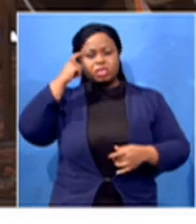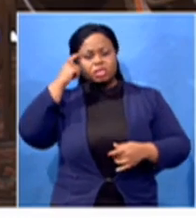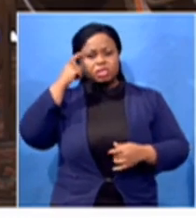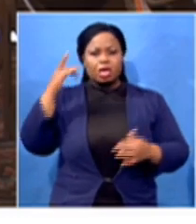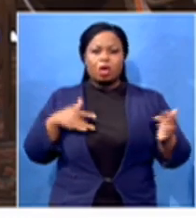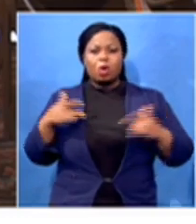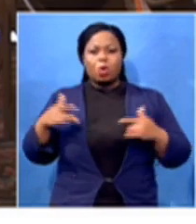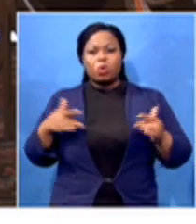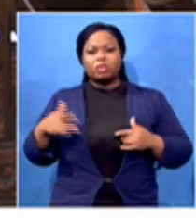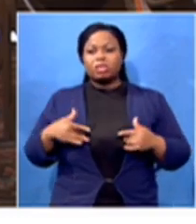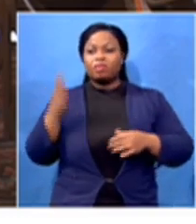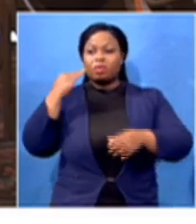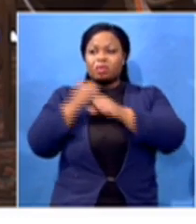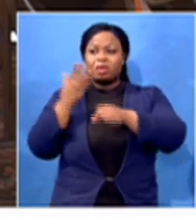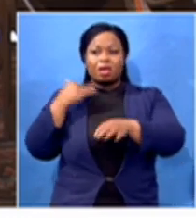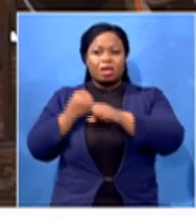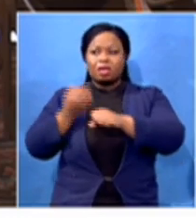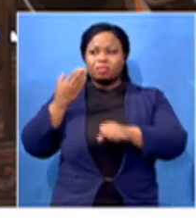for so many years.